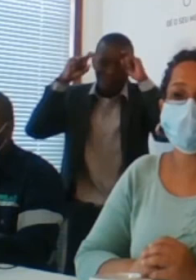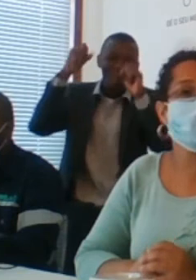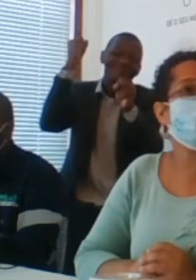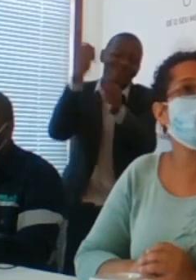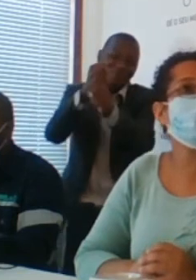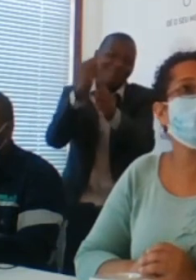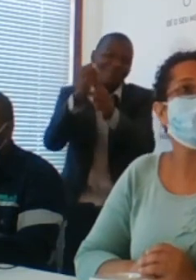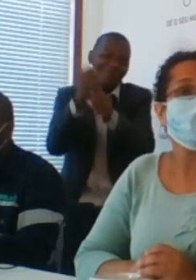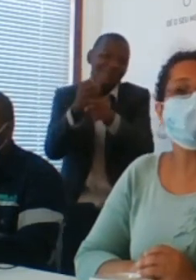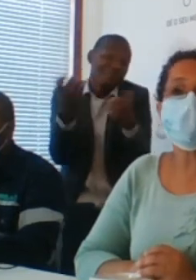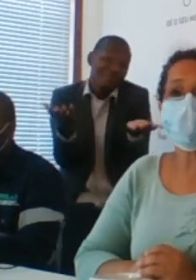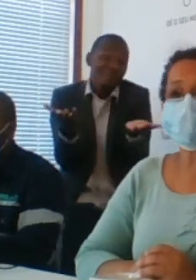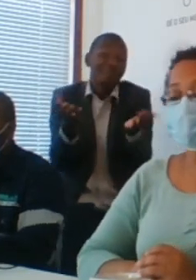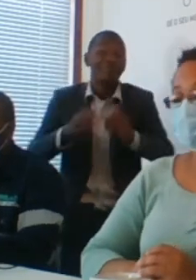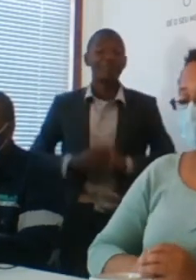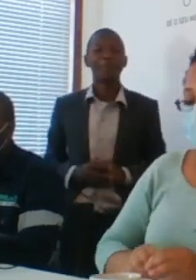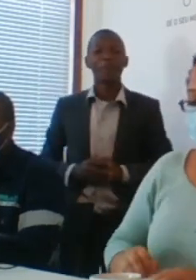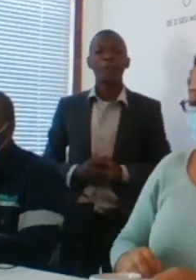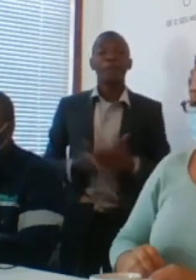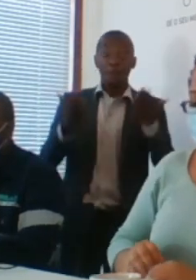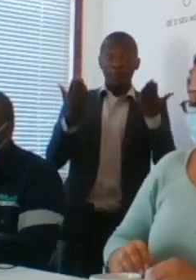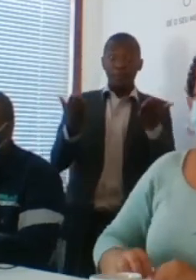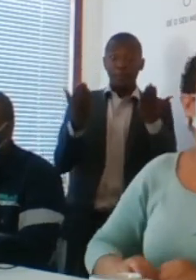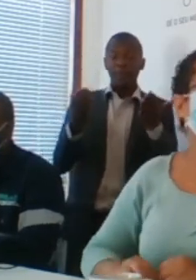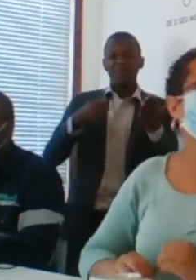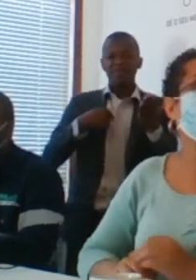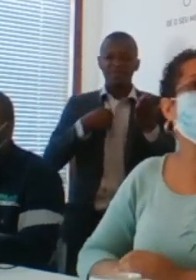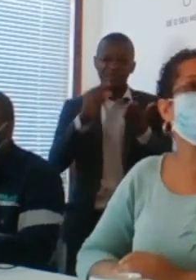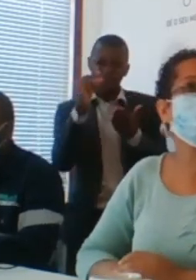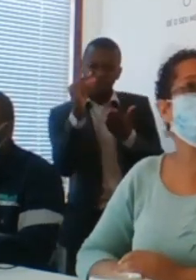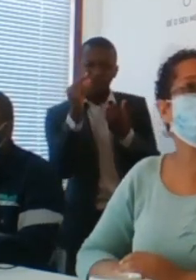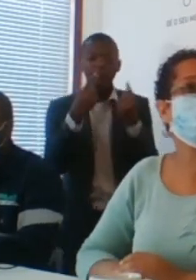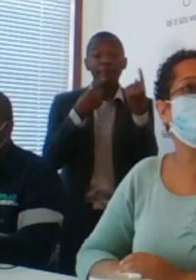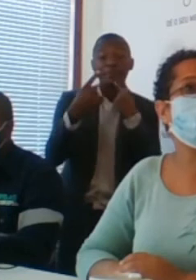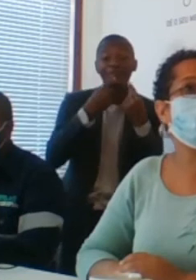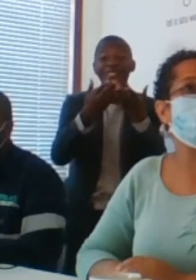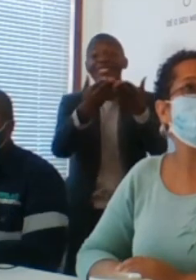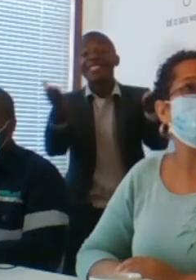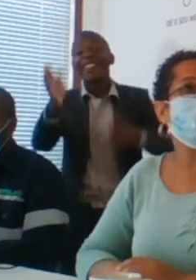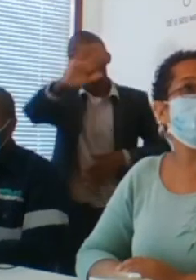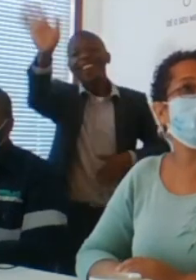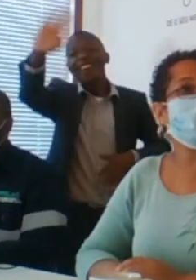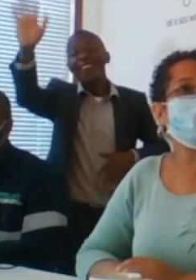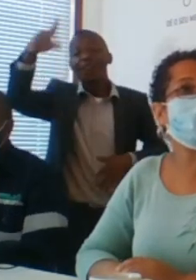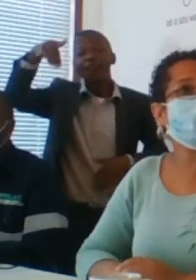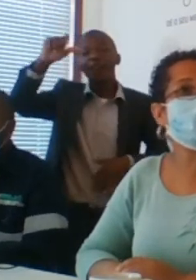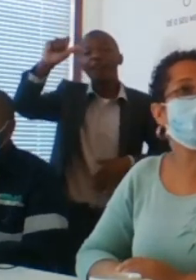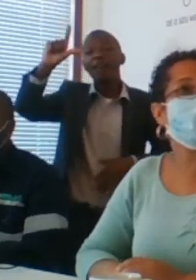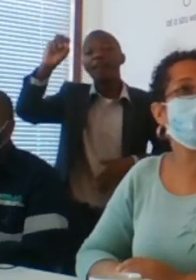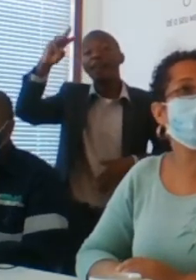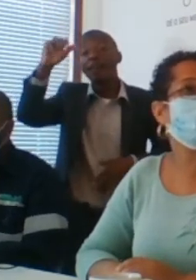in our market. So I want to just speak a little bit to the audience. I want to say hello to Paloma, hello to